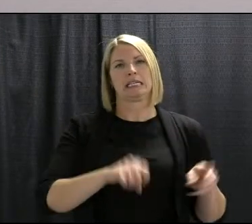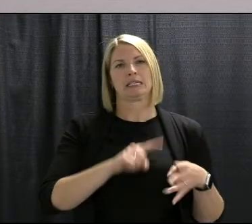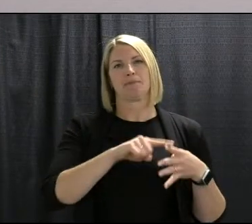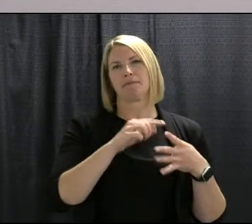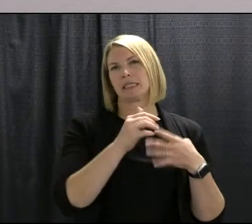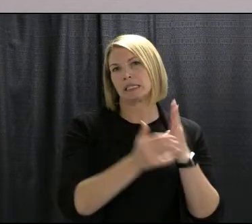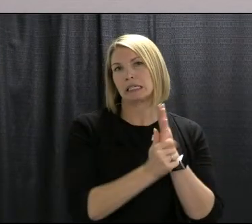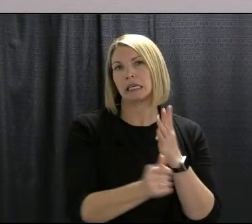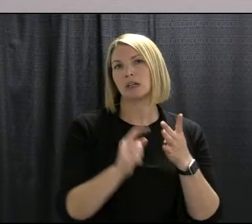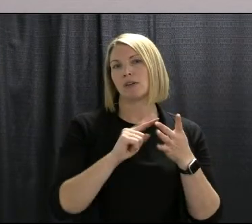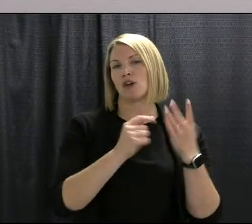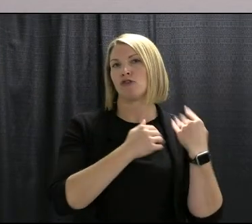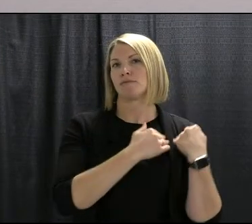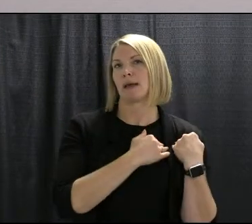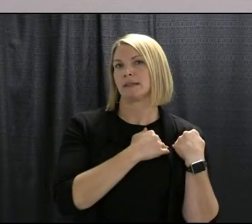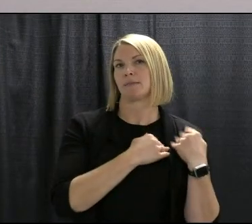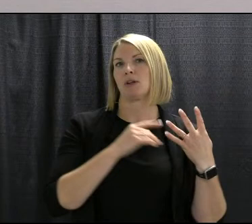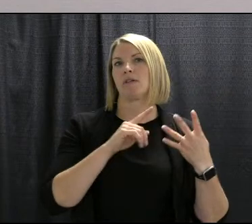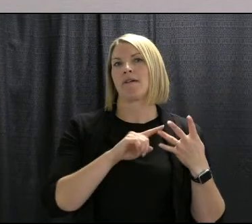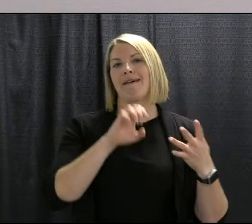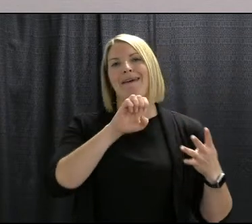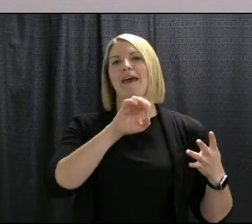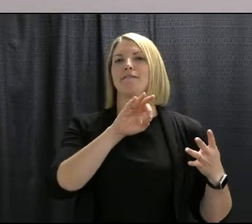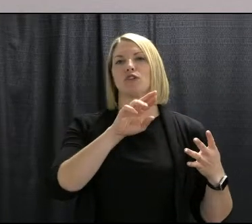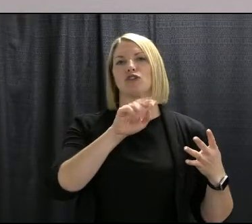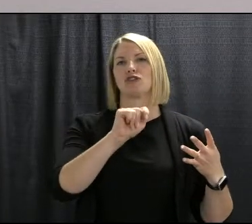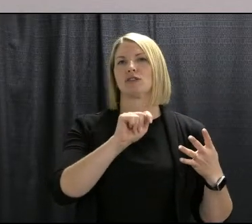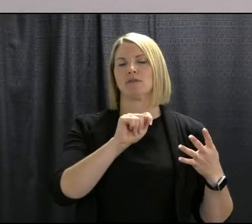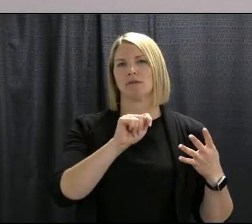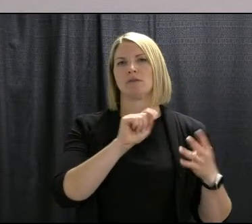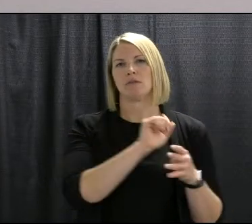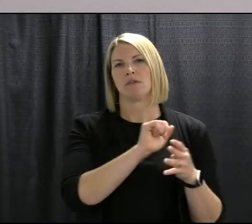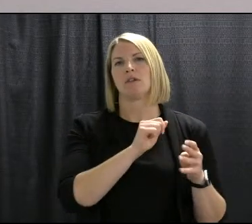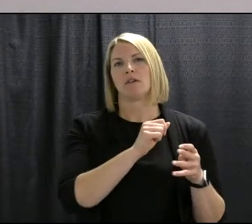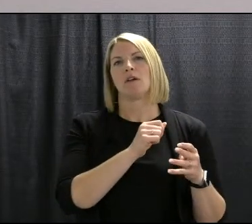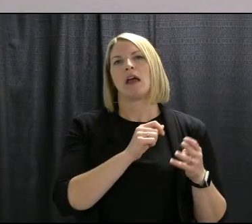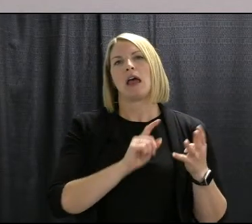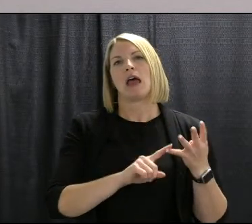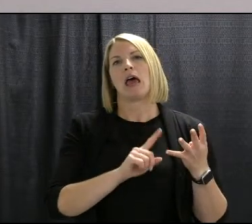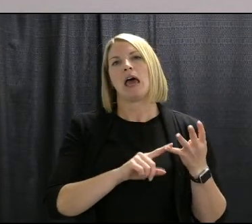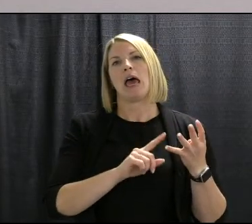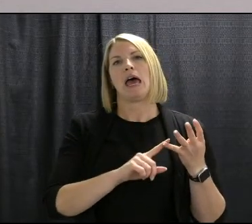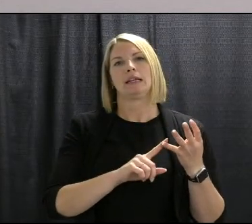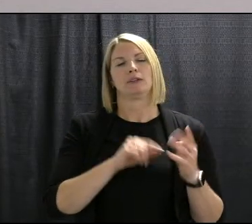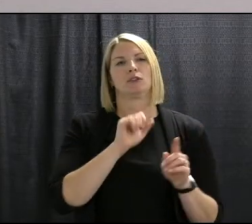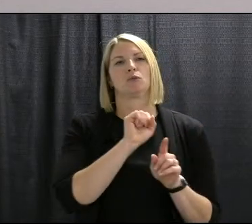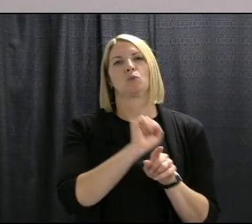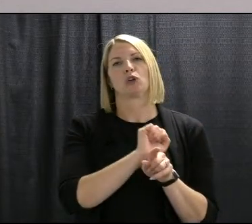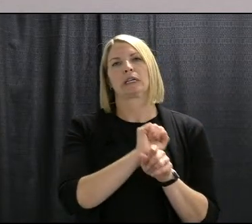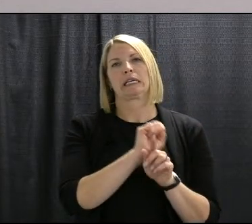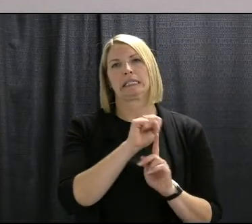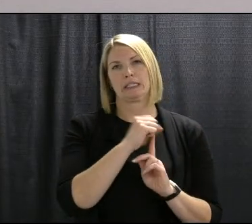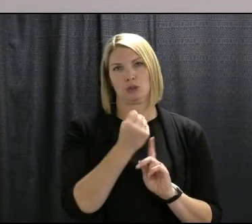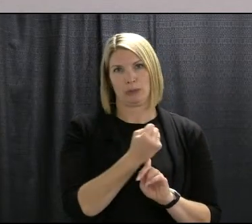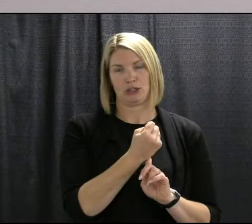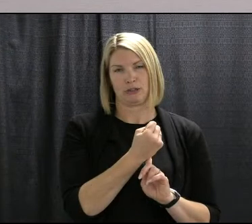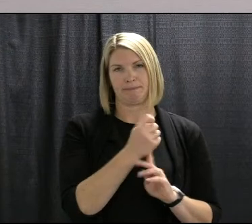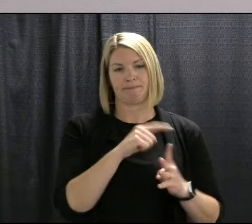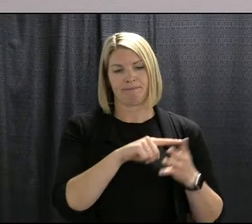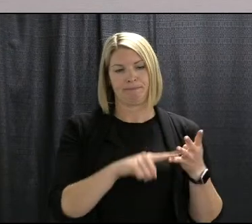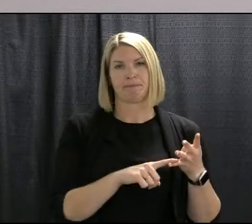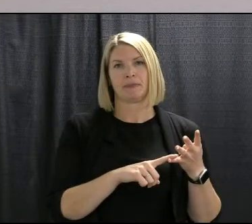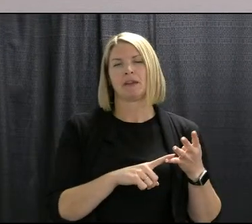skills, responsibility, effort, and working conditions, so those 4. The other 15%, so mostly